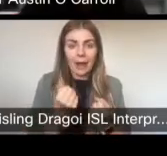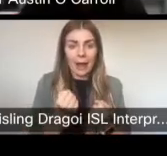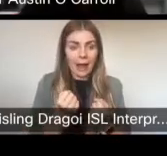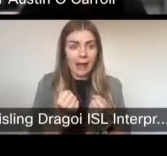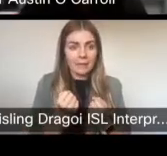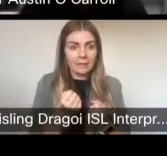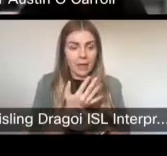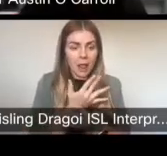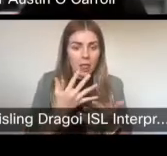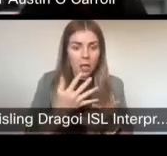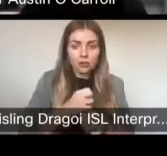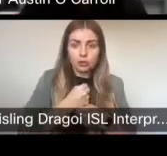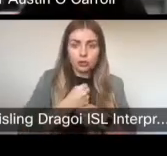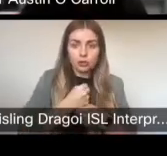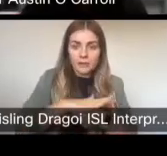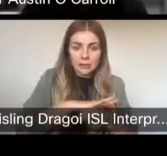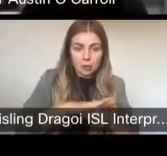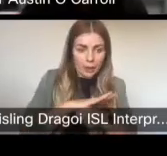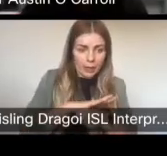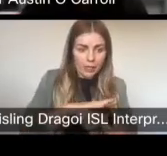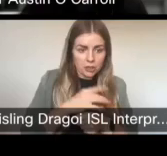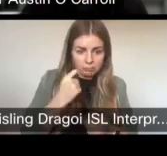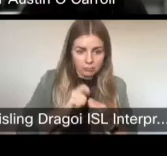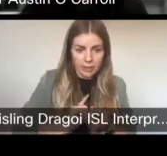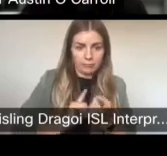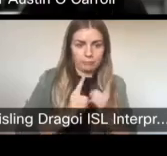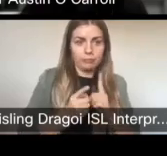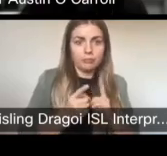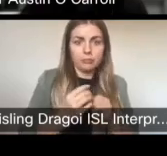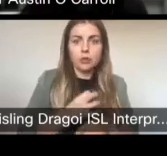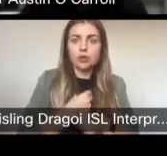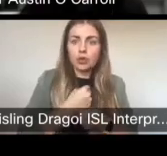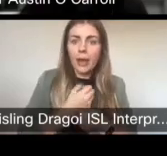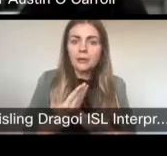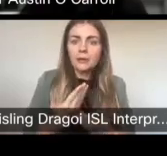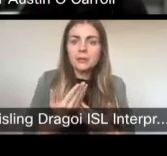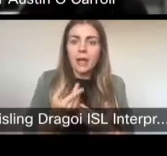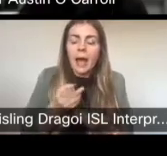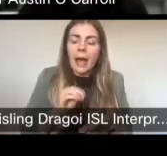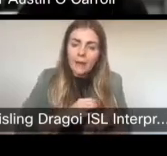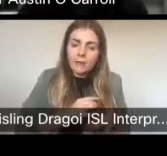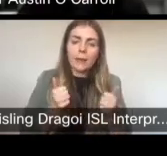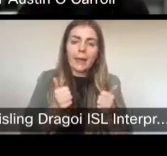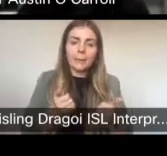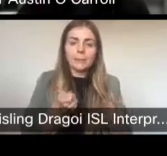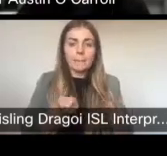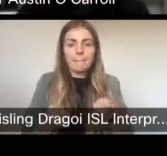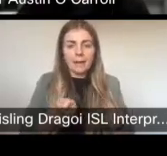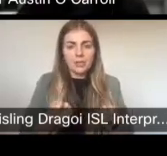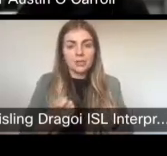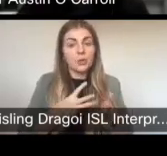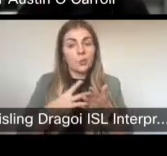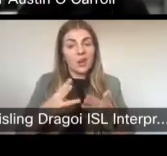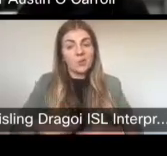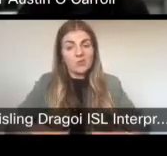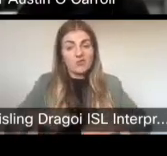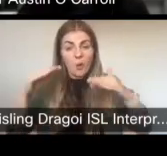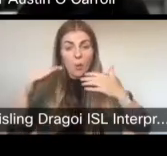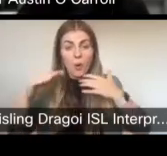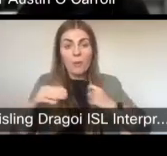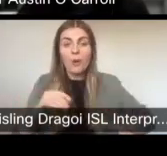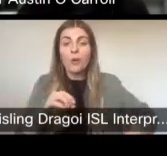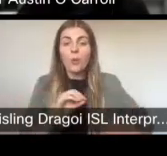stressful situation. And you have to be able to manage it, because that's part of when you're growing up, you have to learn to manage